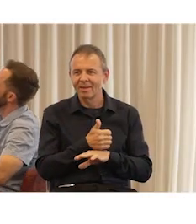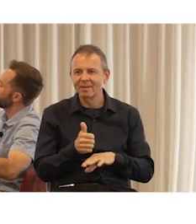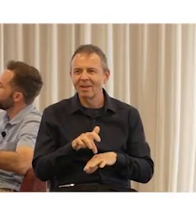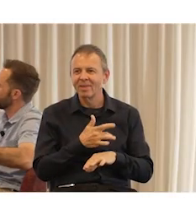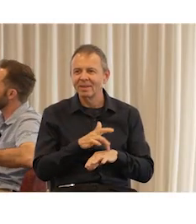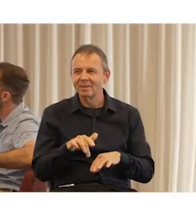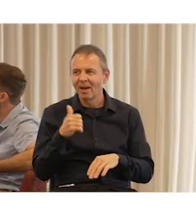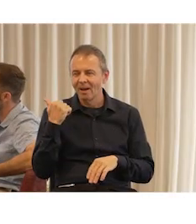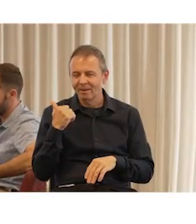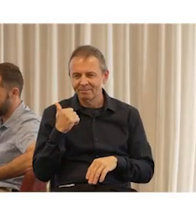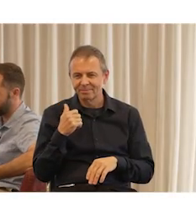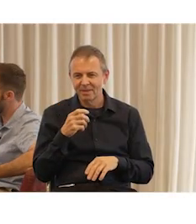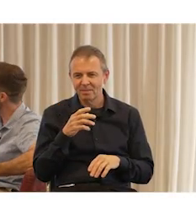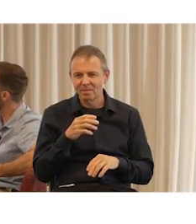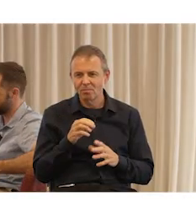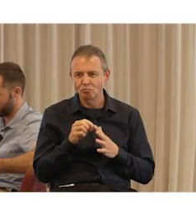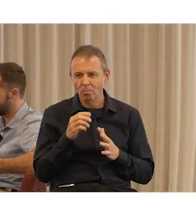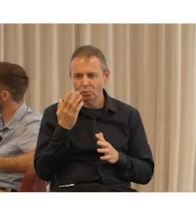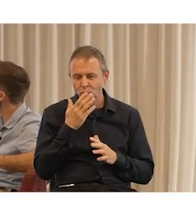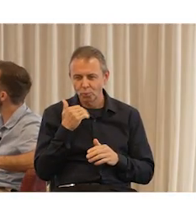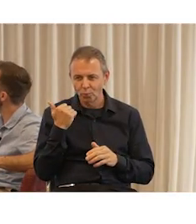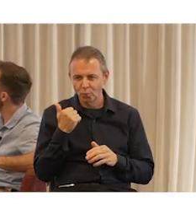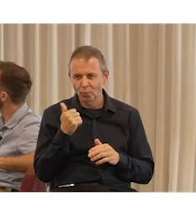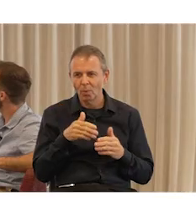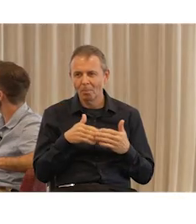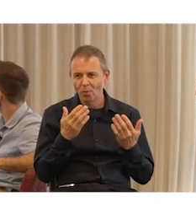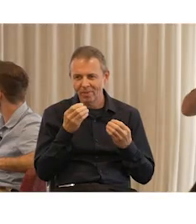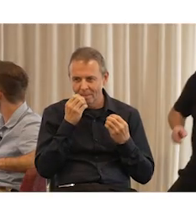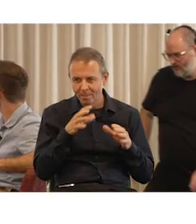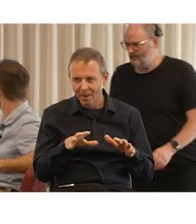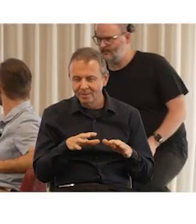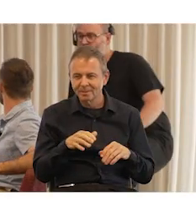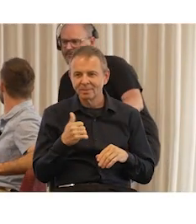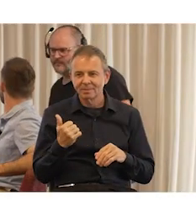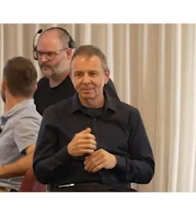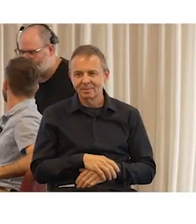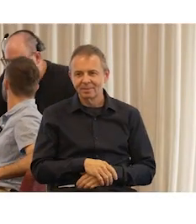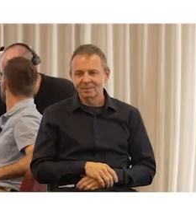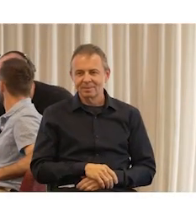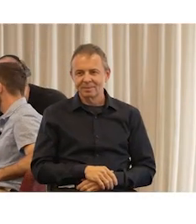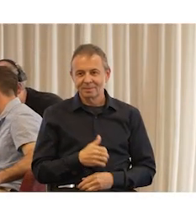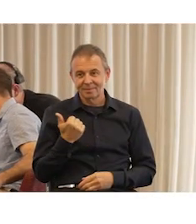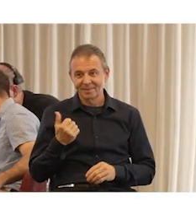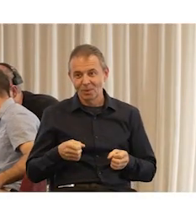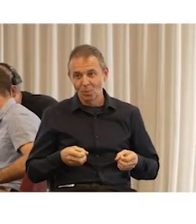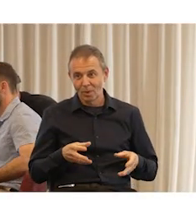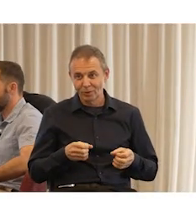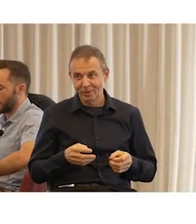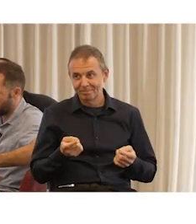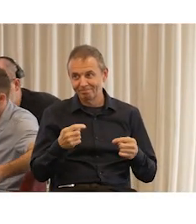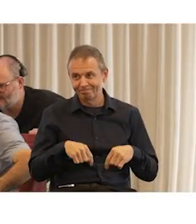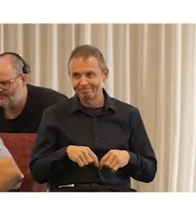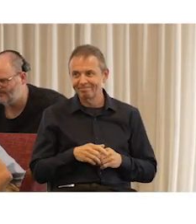primary school. A birthday party that was, we've got, she uses a wheelchair, so trying to get people to come to your